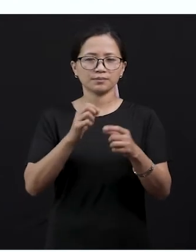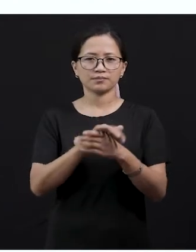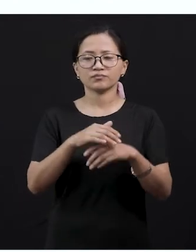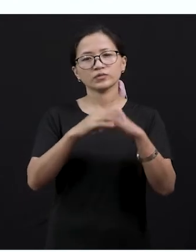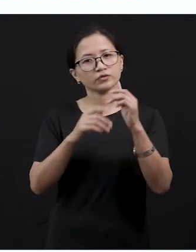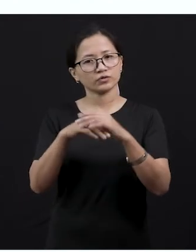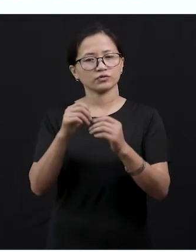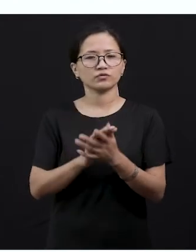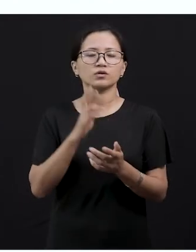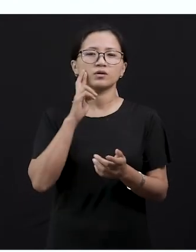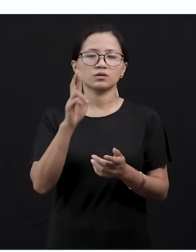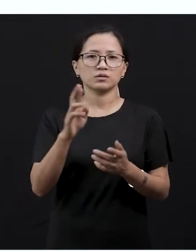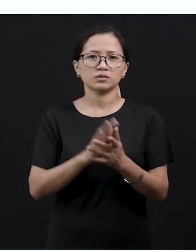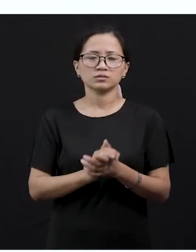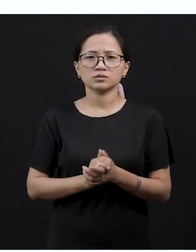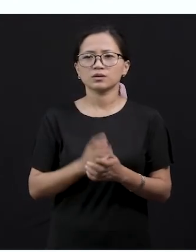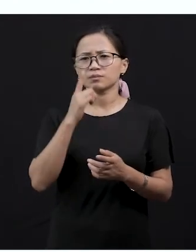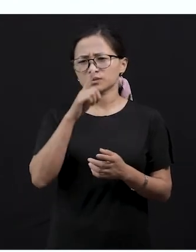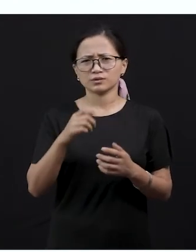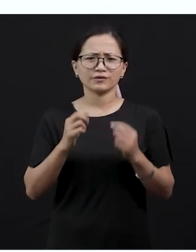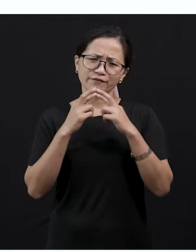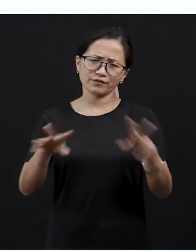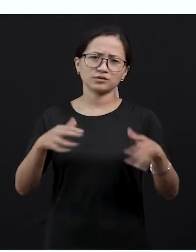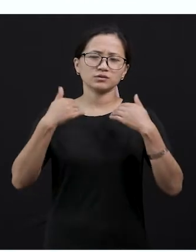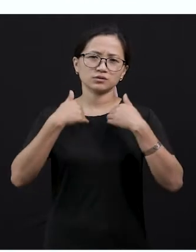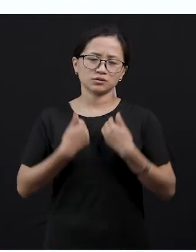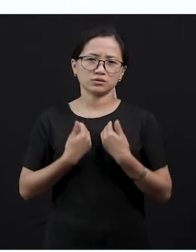comfortable for her, right? Mother was very tired, so they